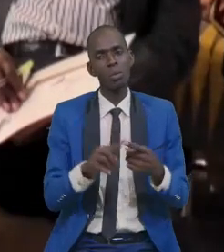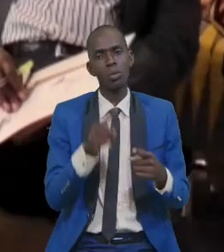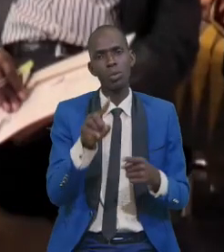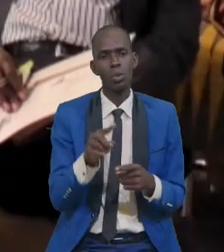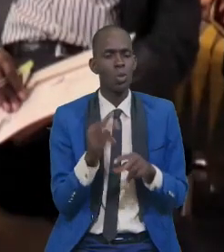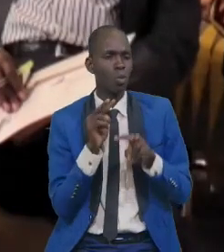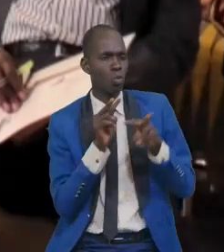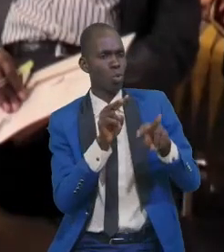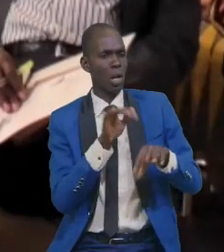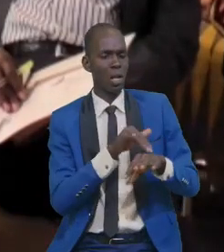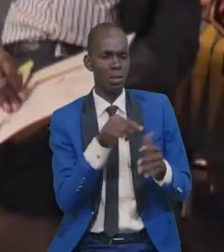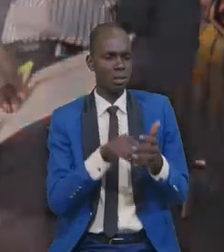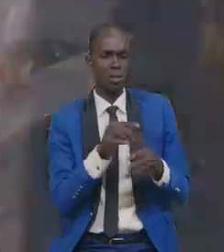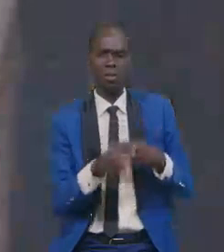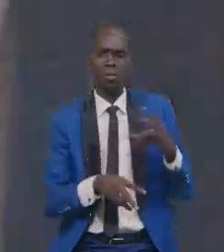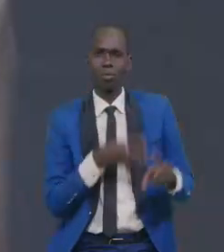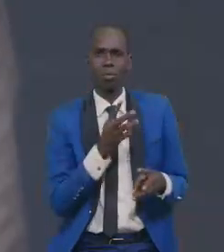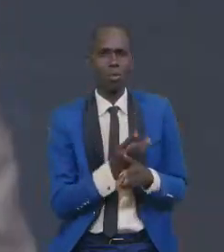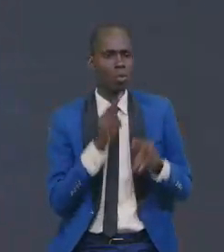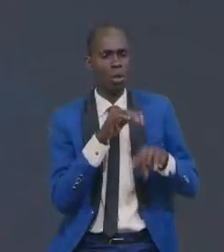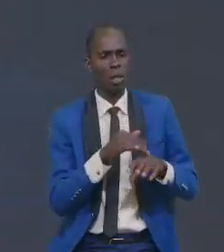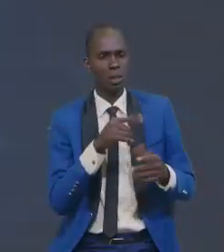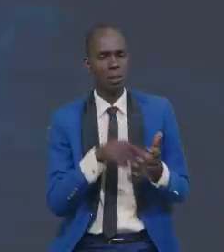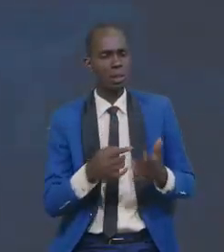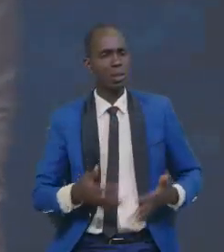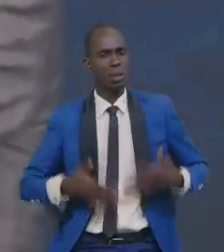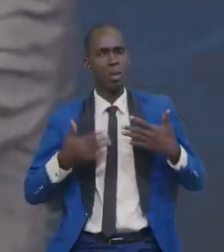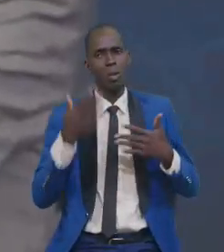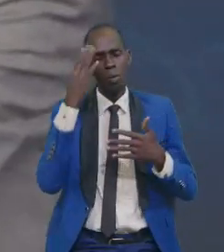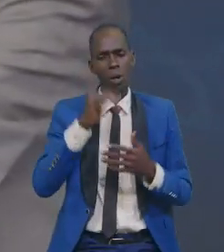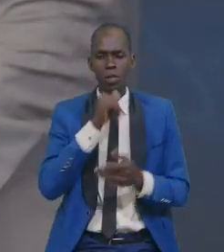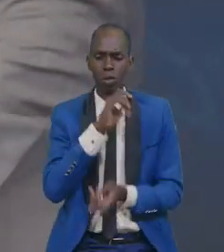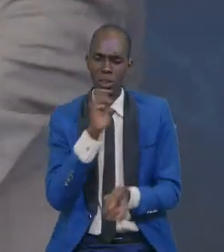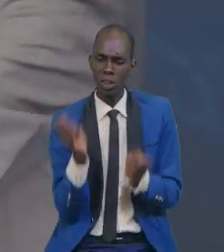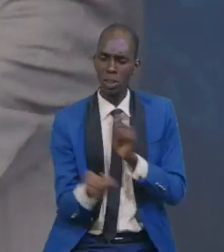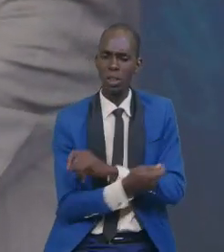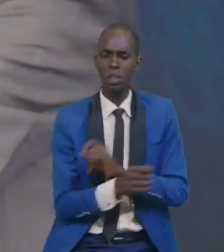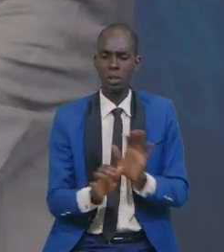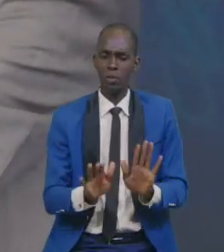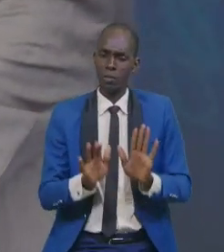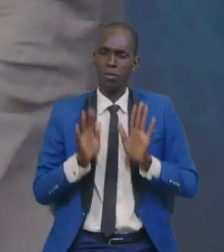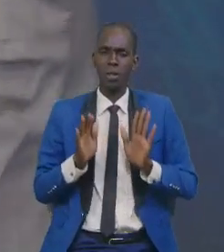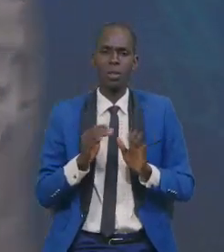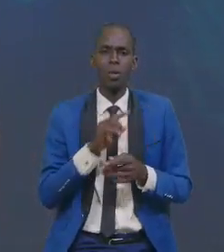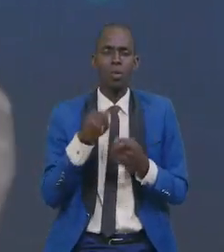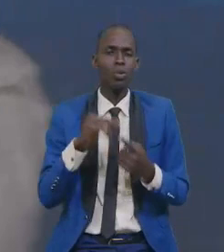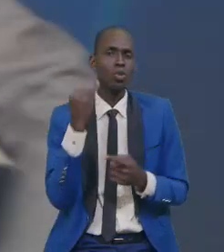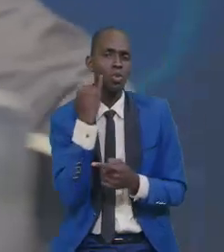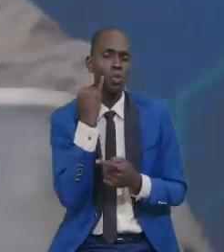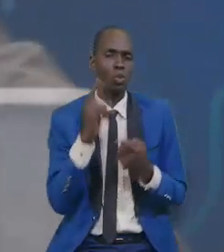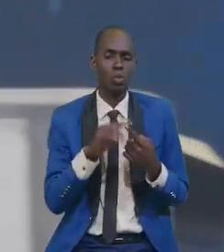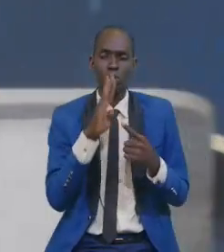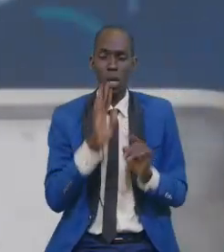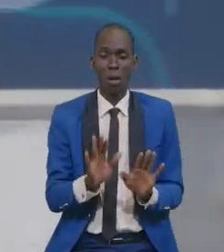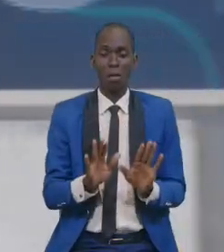don't we turn around today and say, instead of fear, instead of fretting, I am